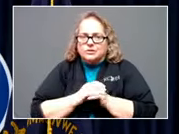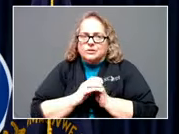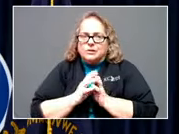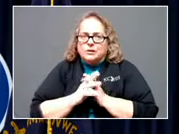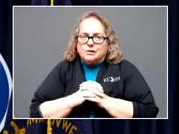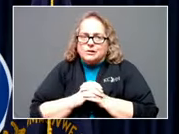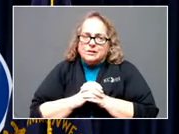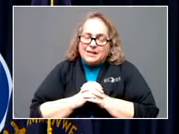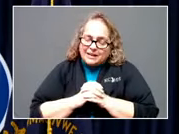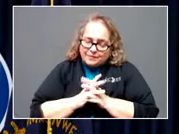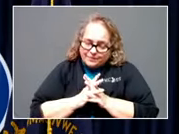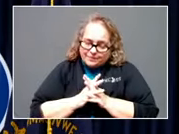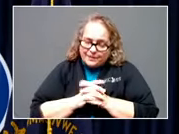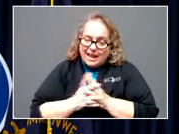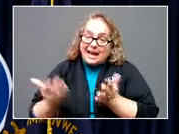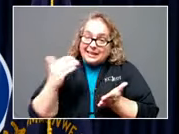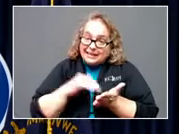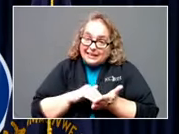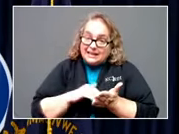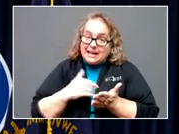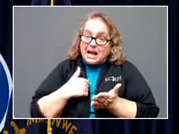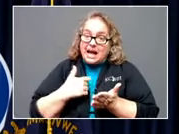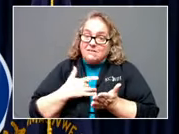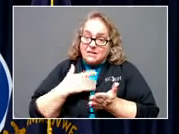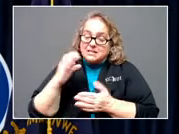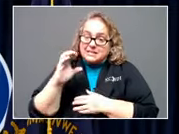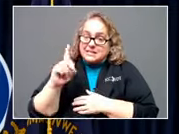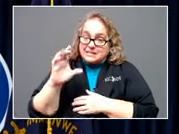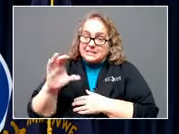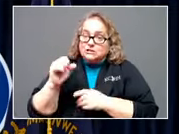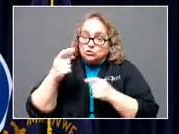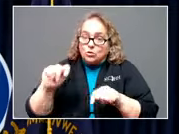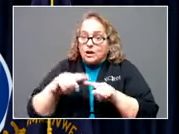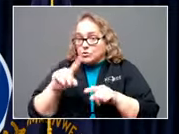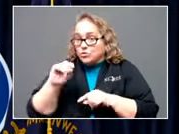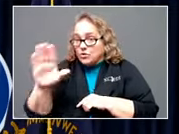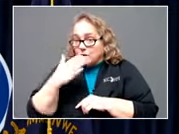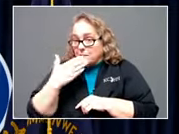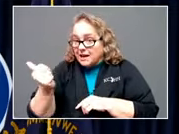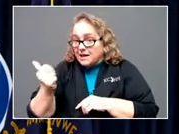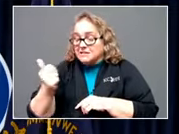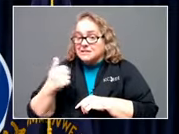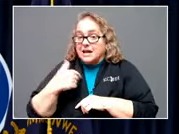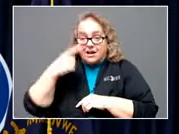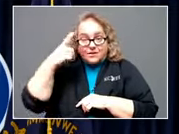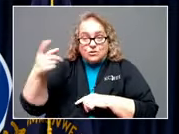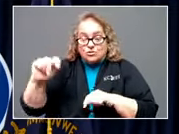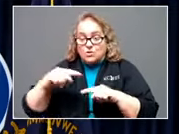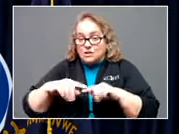again, I believe that the CDC is trying to do their best. I believe that they're trying to balance a number of